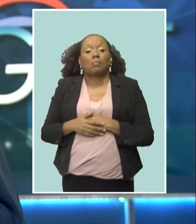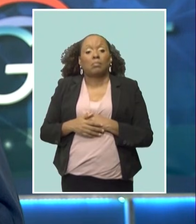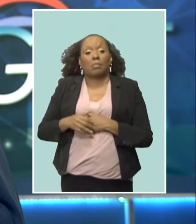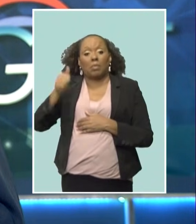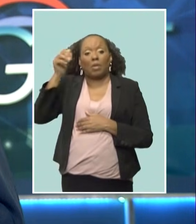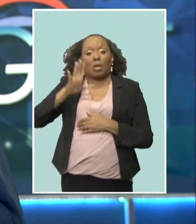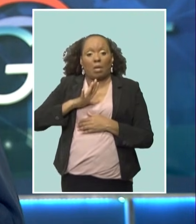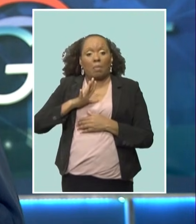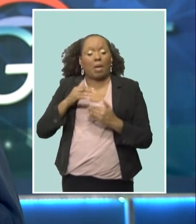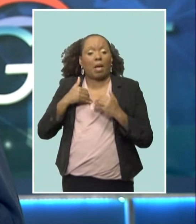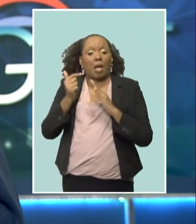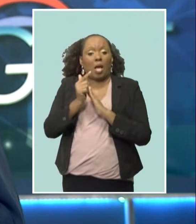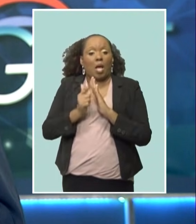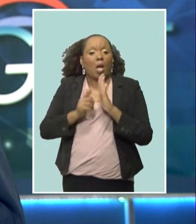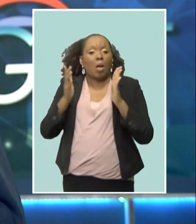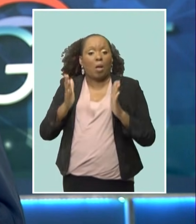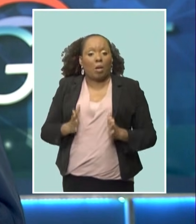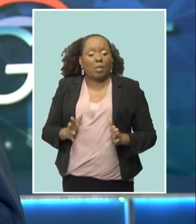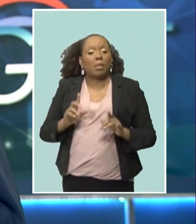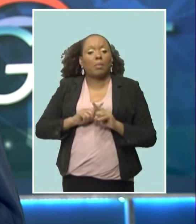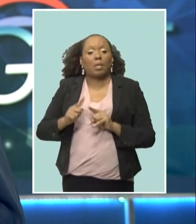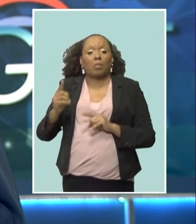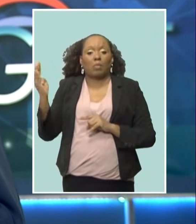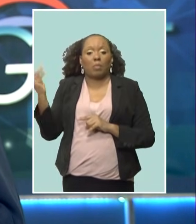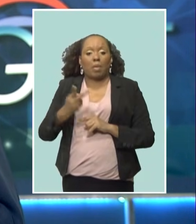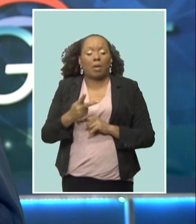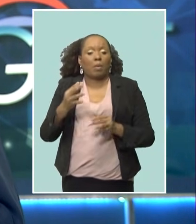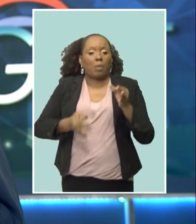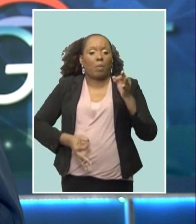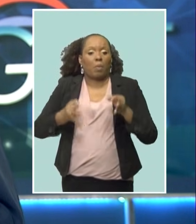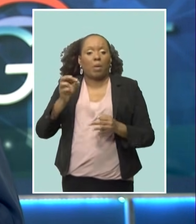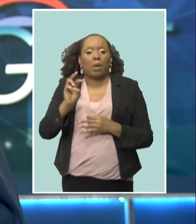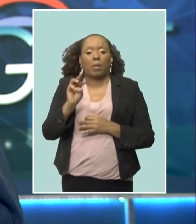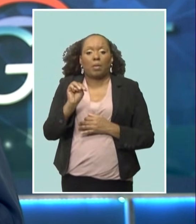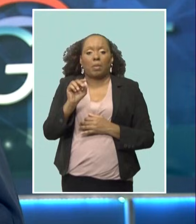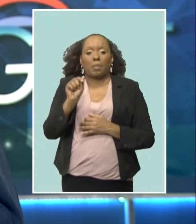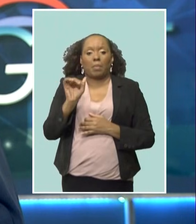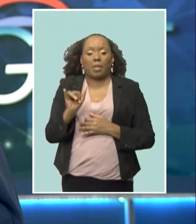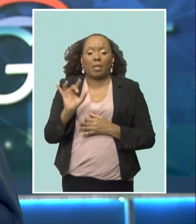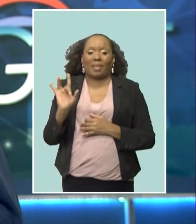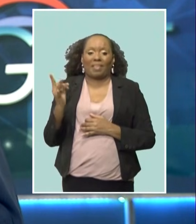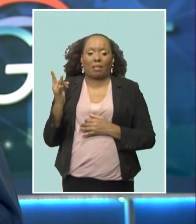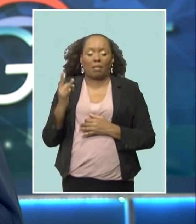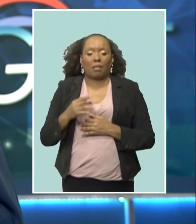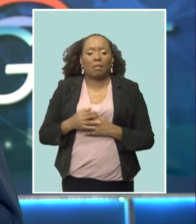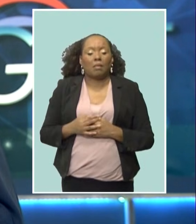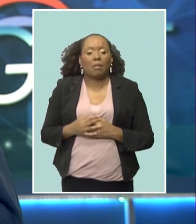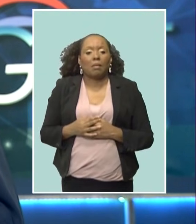attorney-at-law Angela Mitchell-Gittins. He will return to court on May 8th.